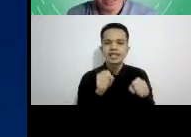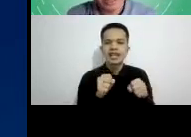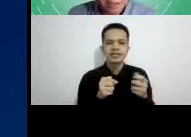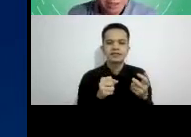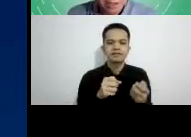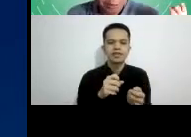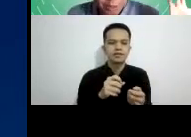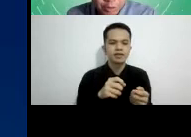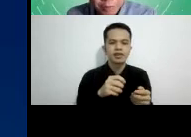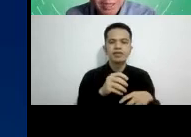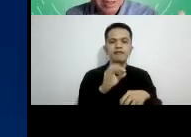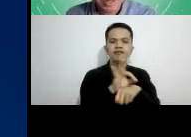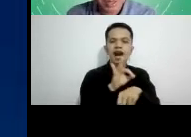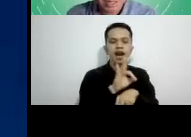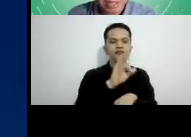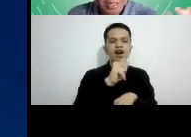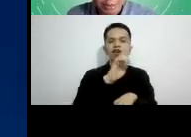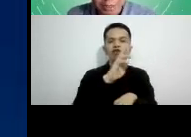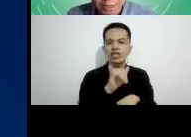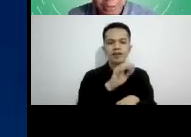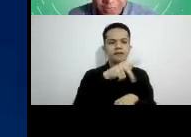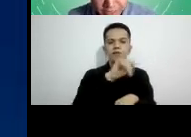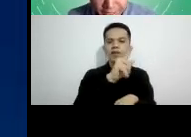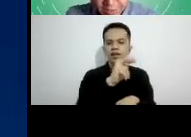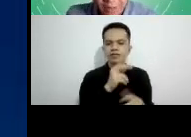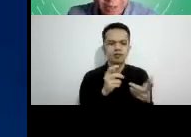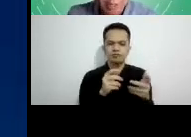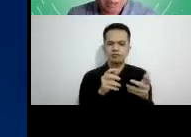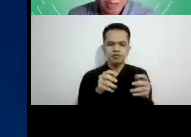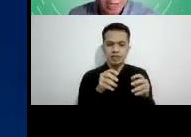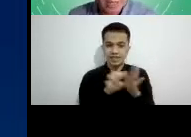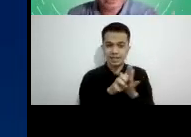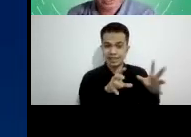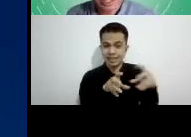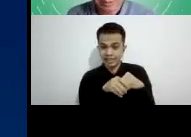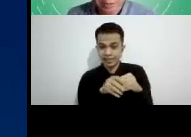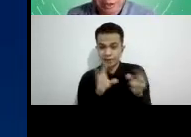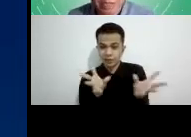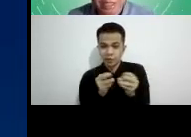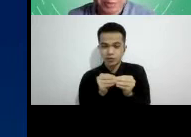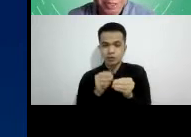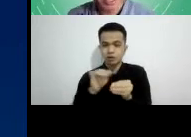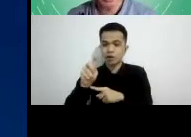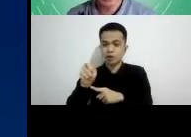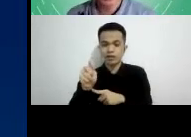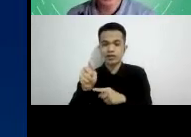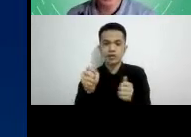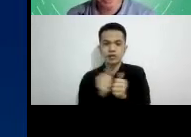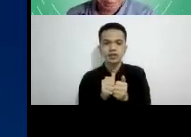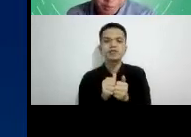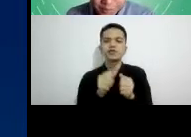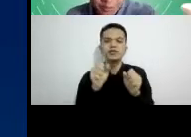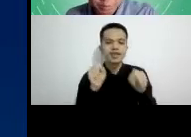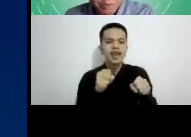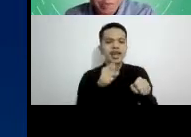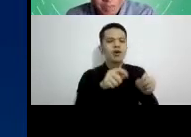plant. When you combine those things in an IoT network and scale it up, you create the concept of a smart city. So it's